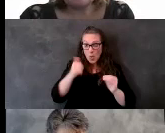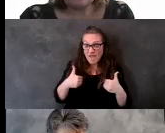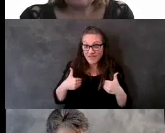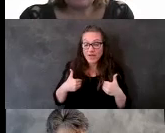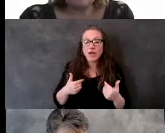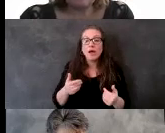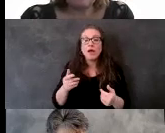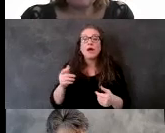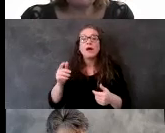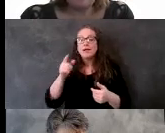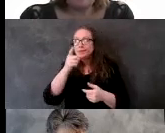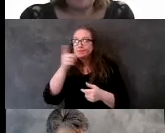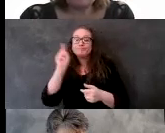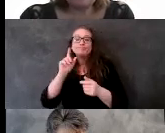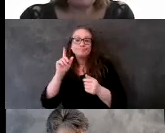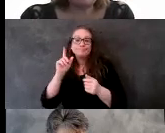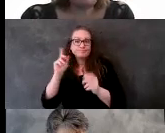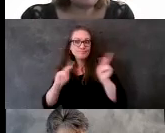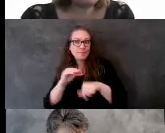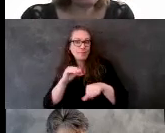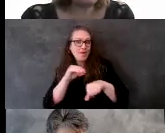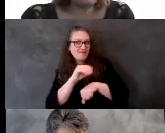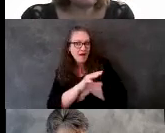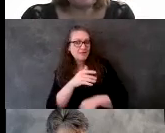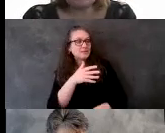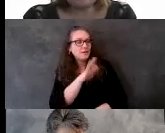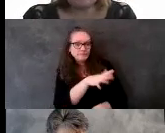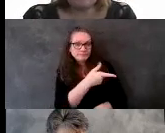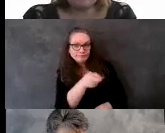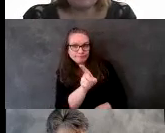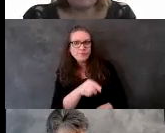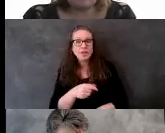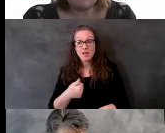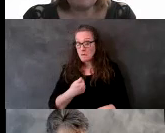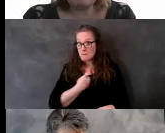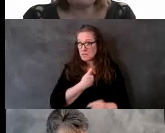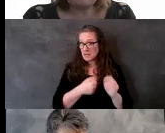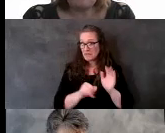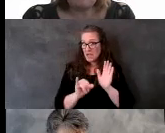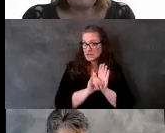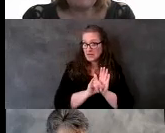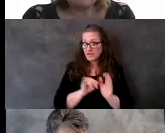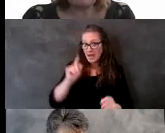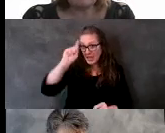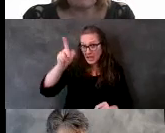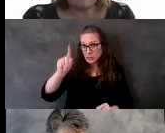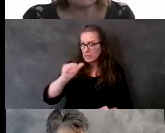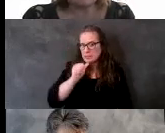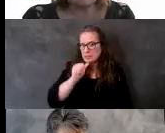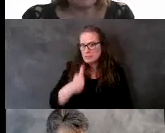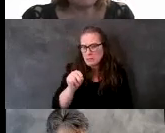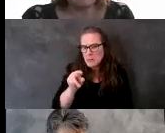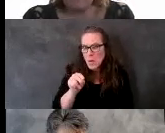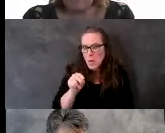an institution. I don't identify as someone with an intellectual or developmental disability, but my disability type